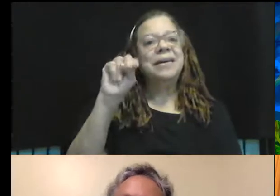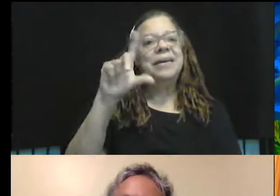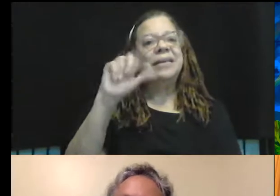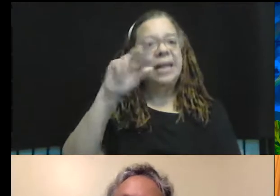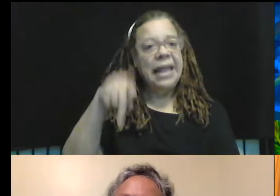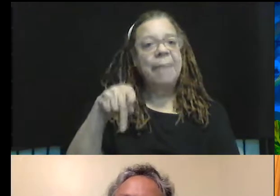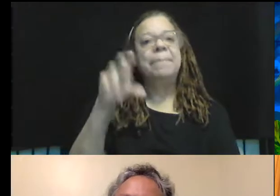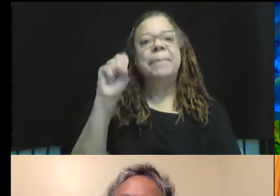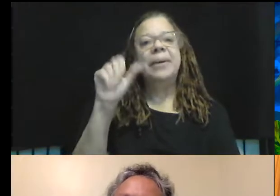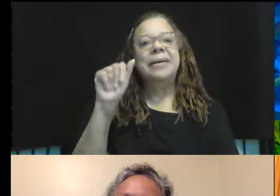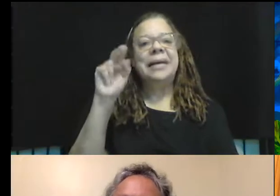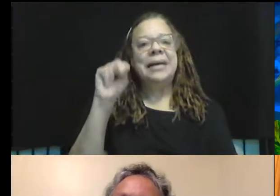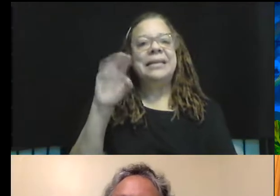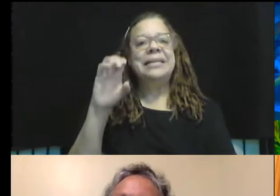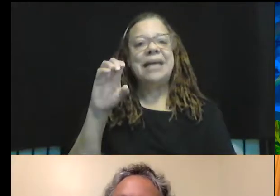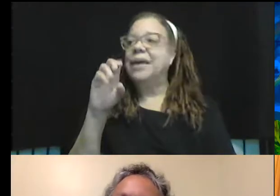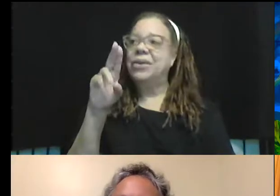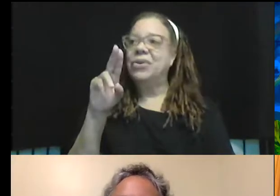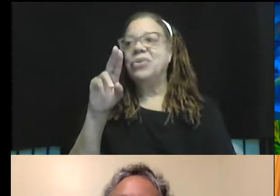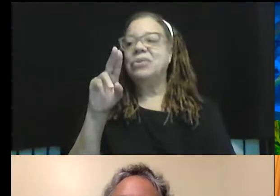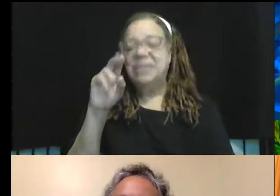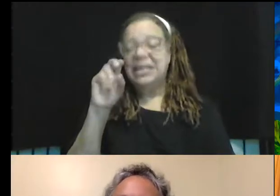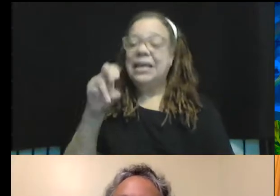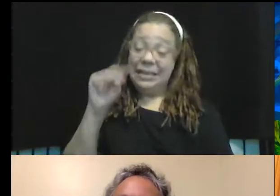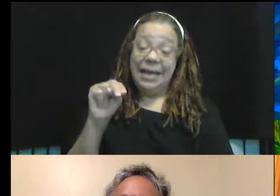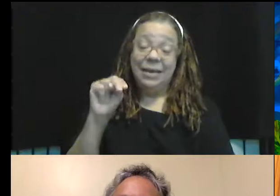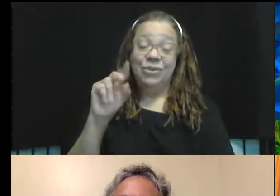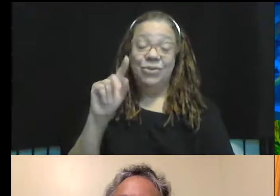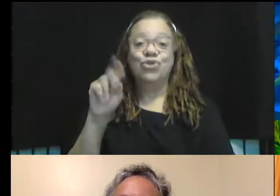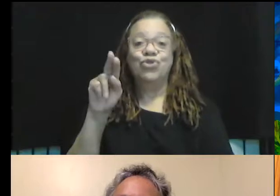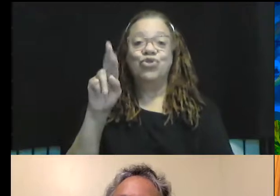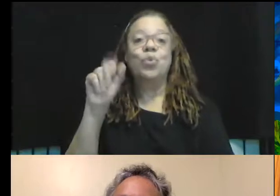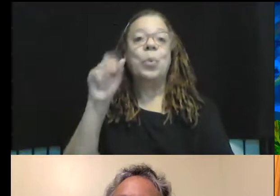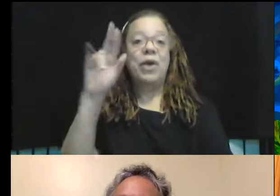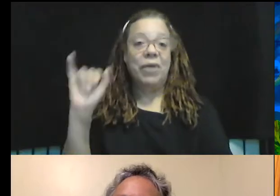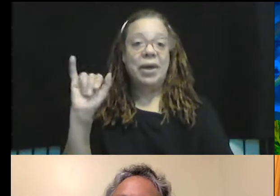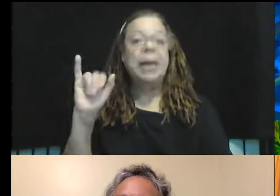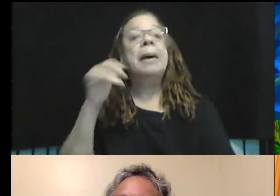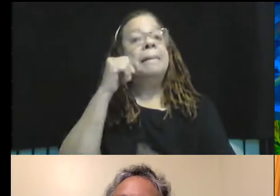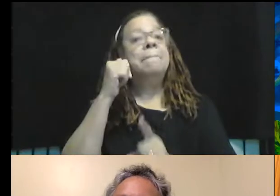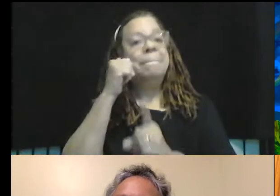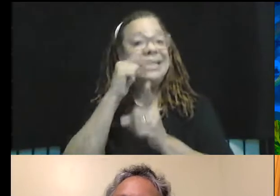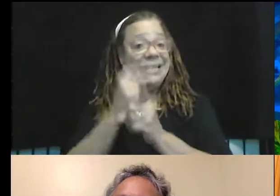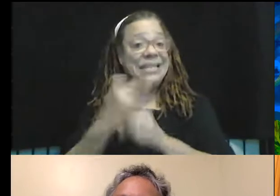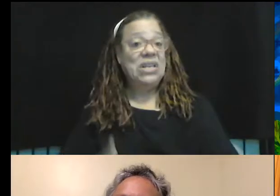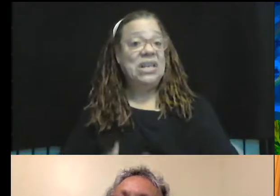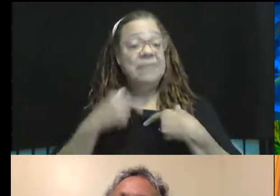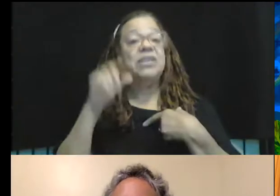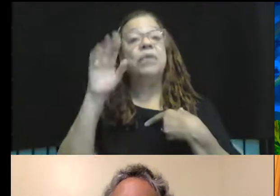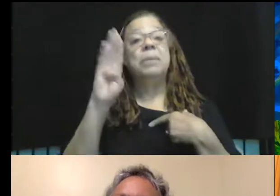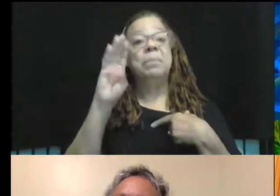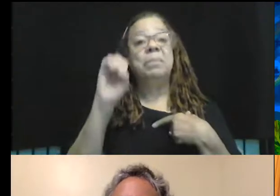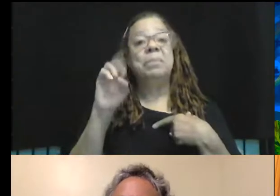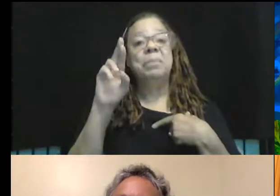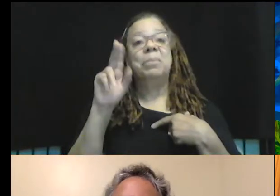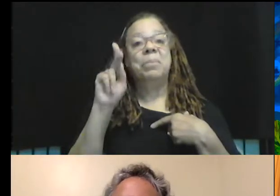Because it's like 5 minutes away from my condo. But yeah, my sister lives in the Berkshires, so I go there a lot in the weekends,